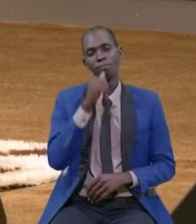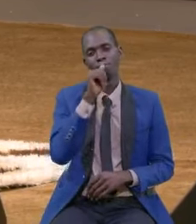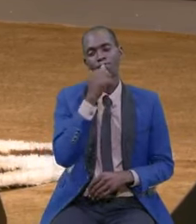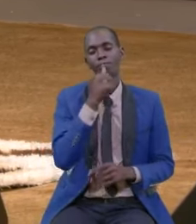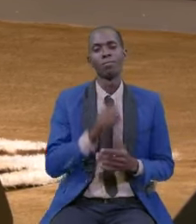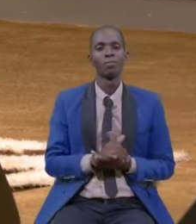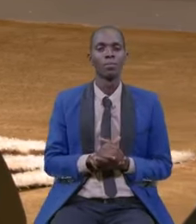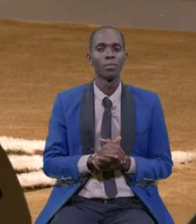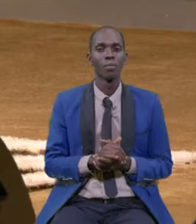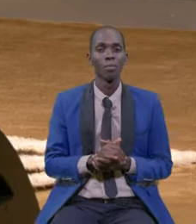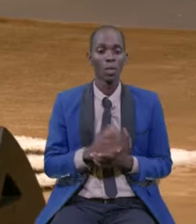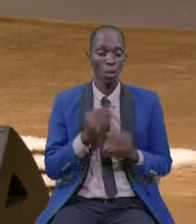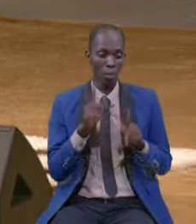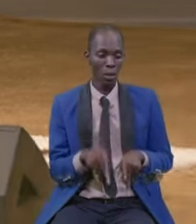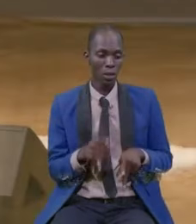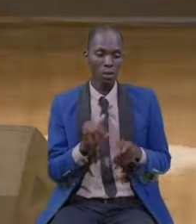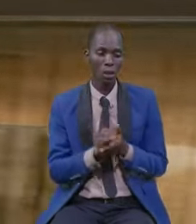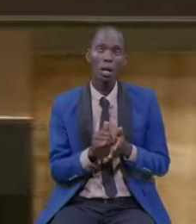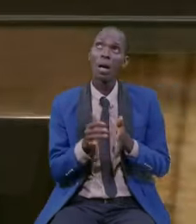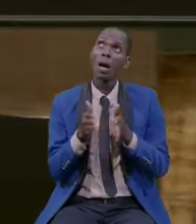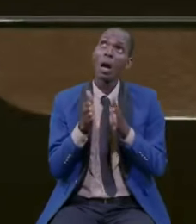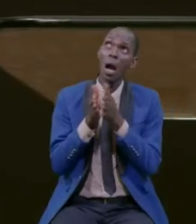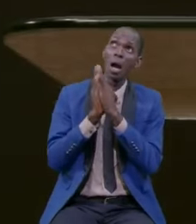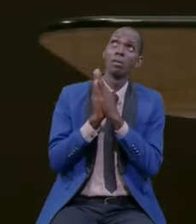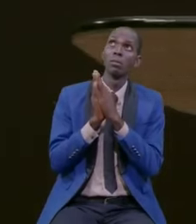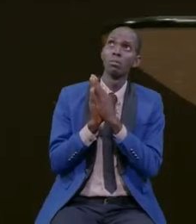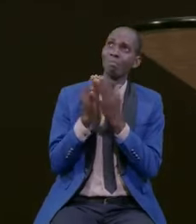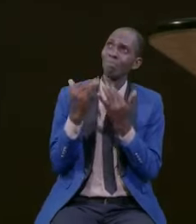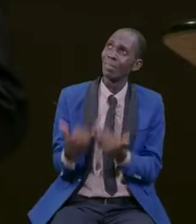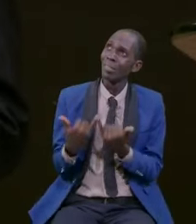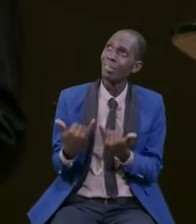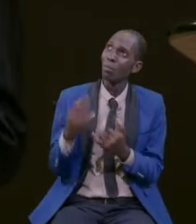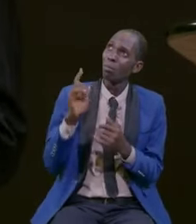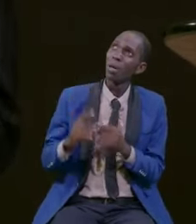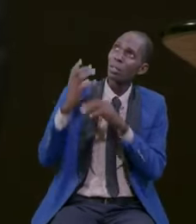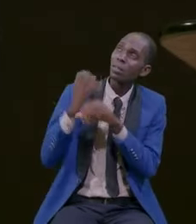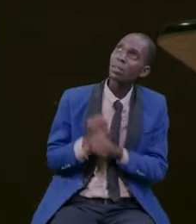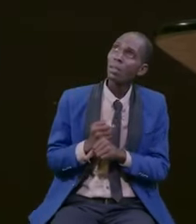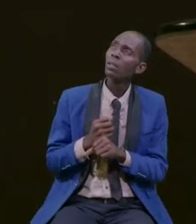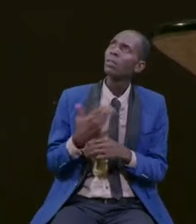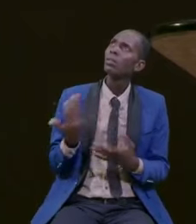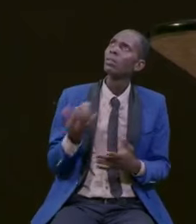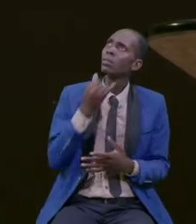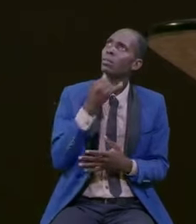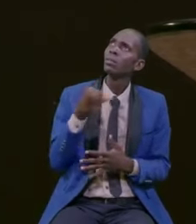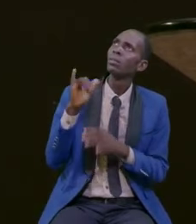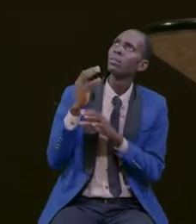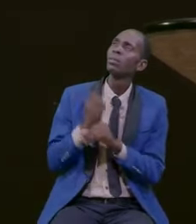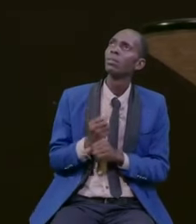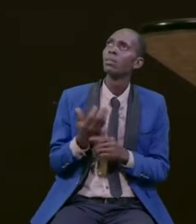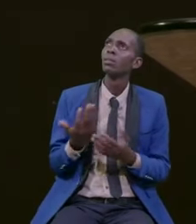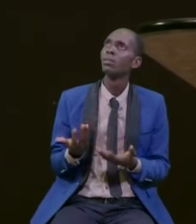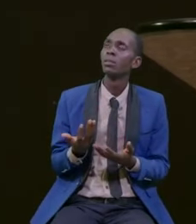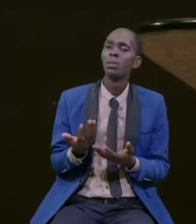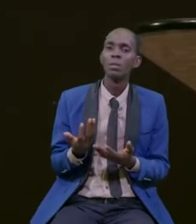that ask now the wants to ask get it now now and it doesn't come